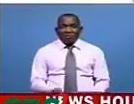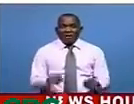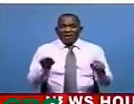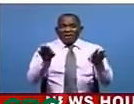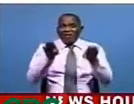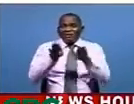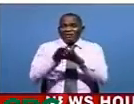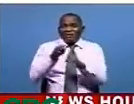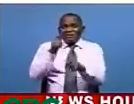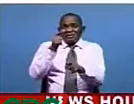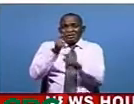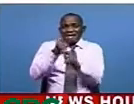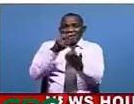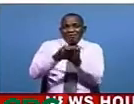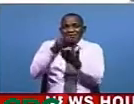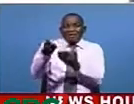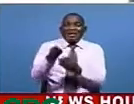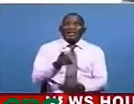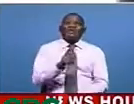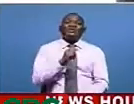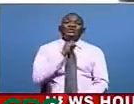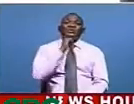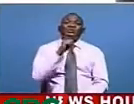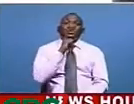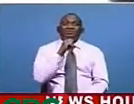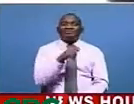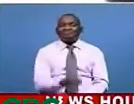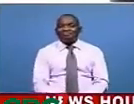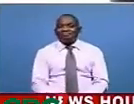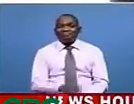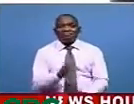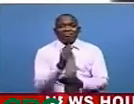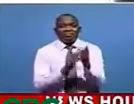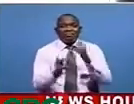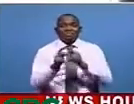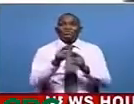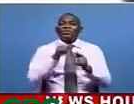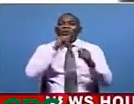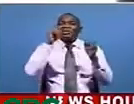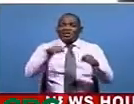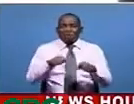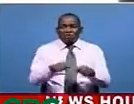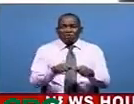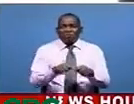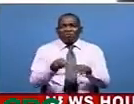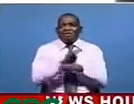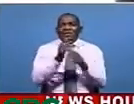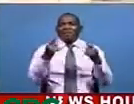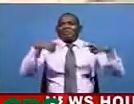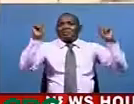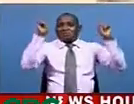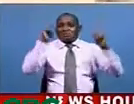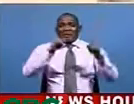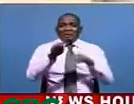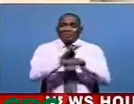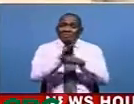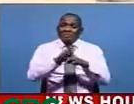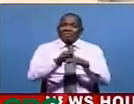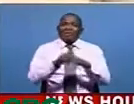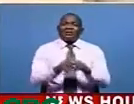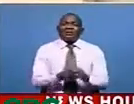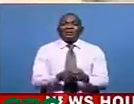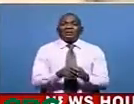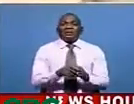just buying tools alone is the reason why some people have not been able to commercialize their business. He